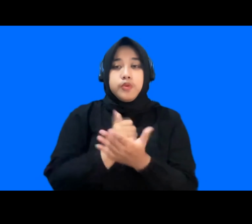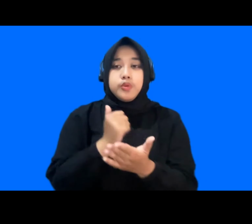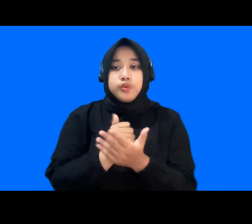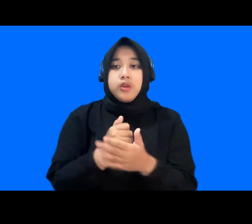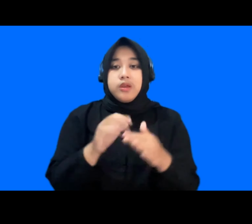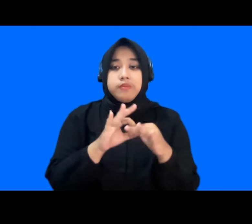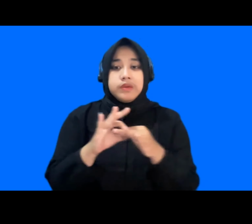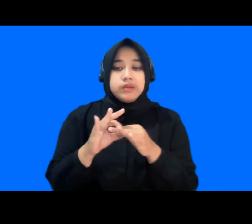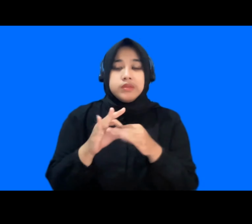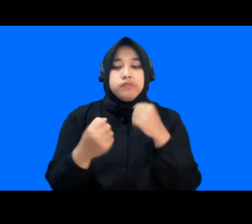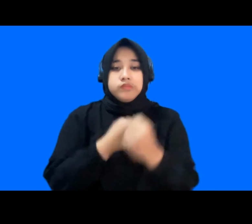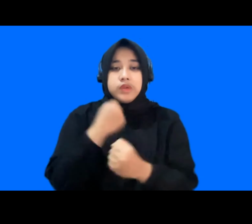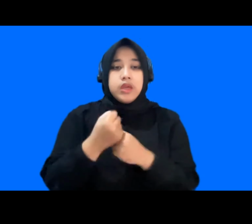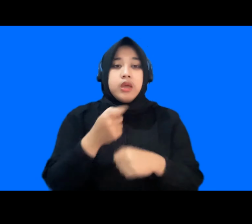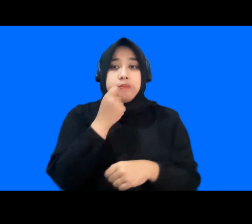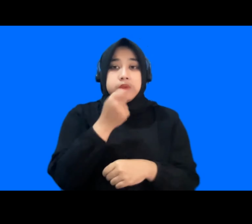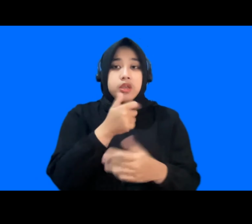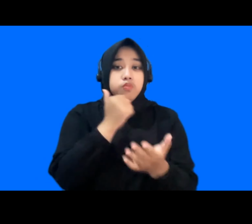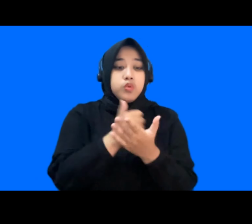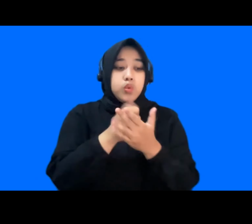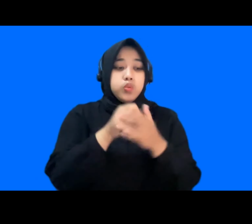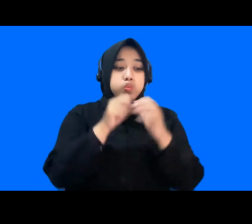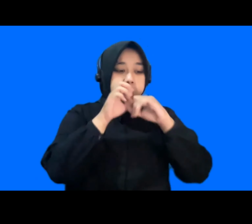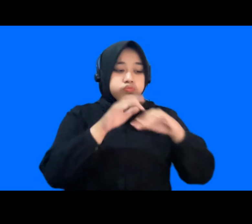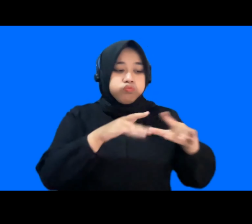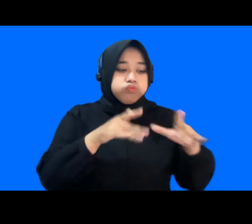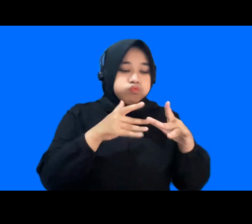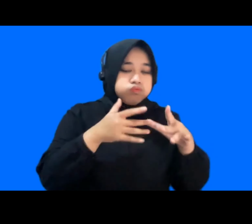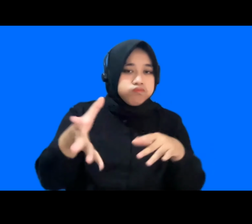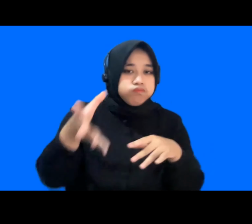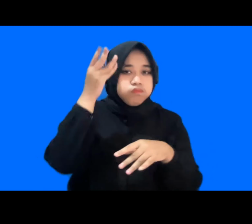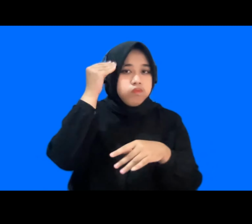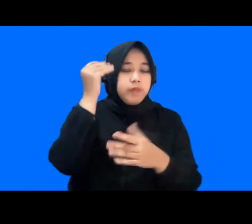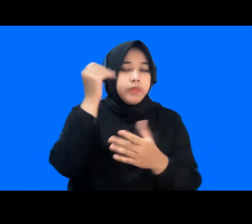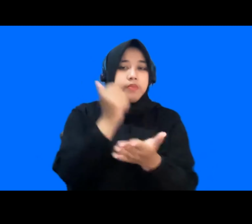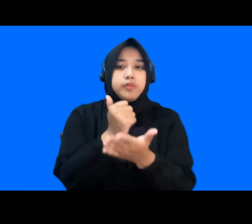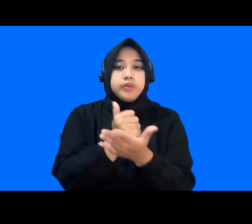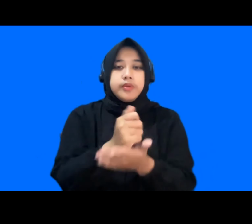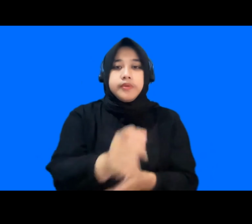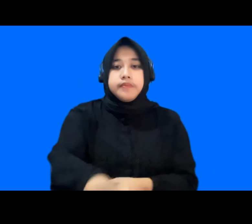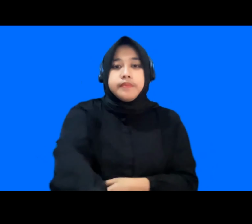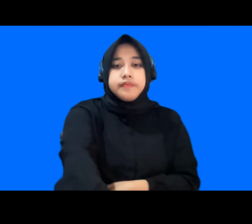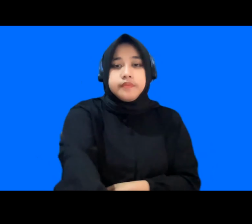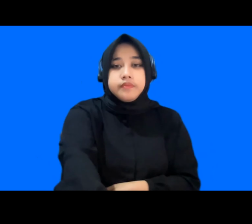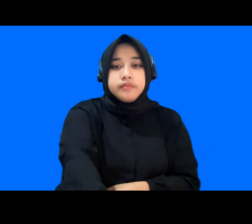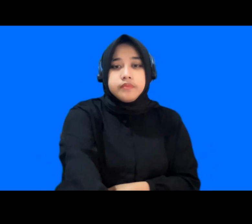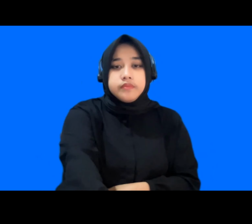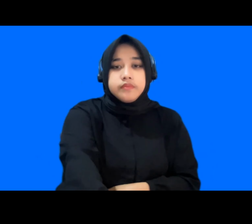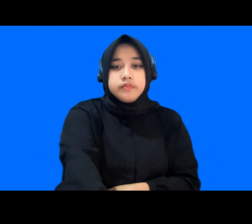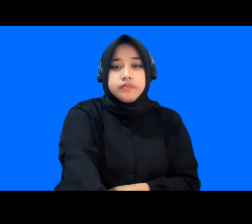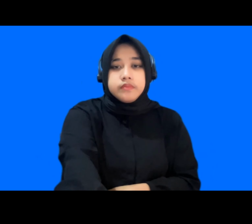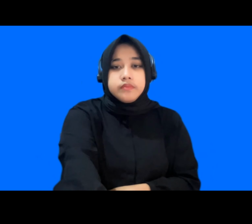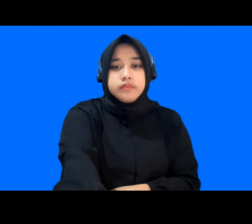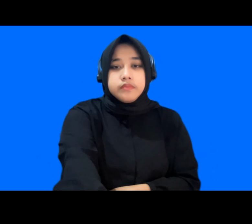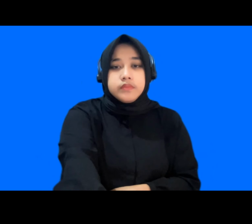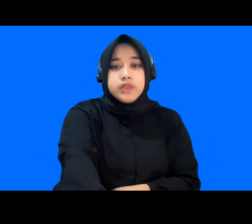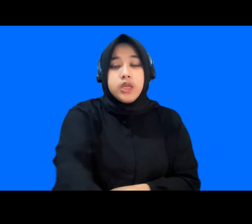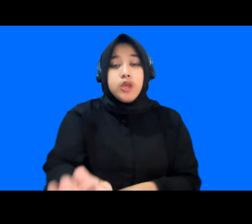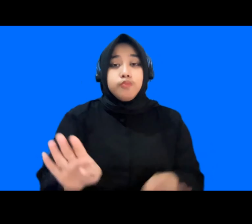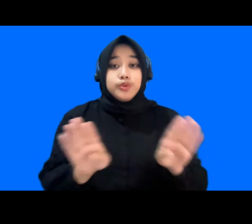So coming to the e-learning module. So as we come to the closure of a year-long exercise from